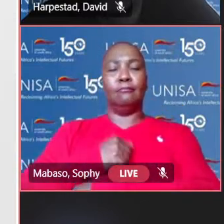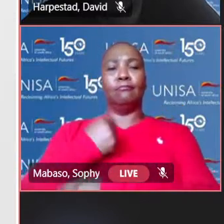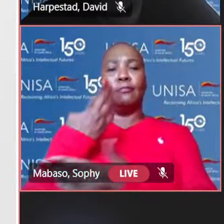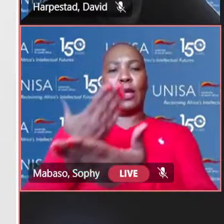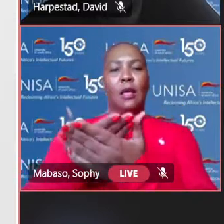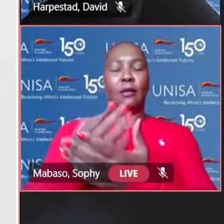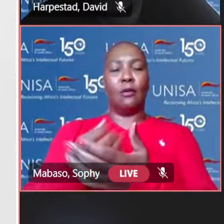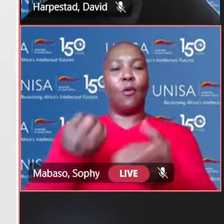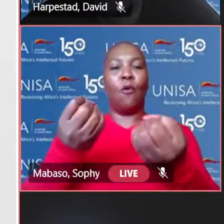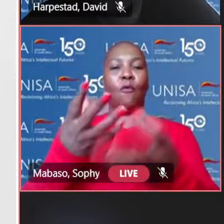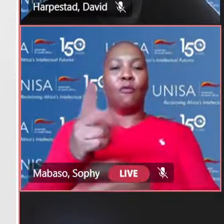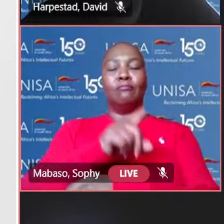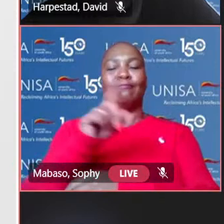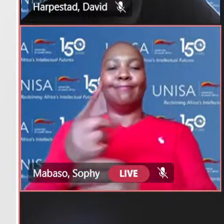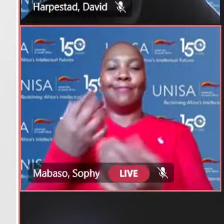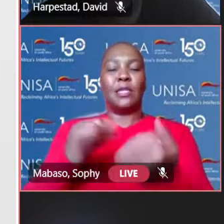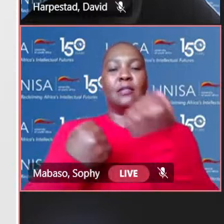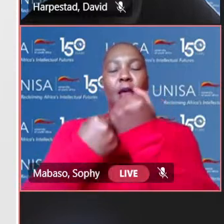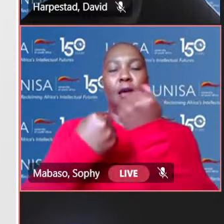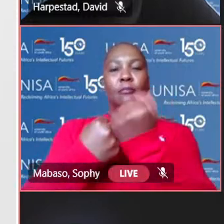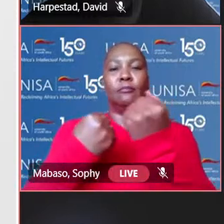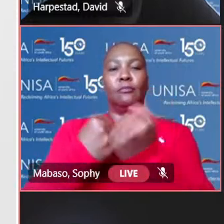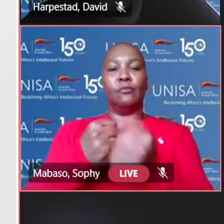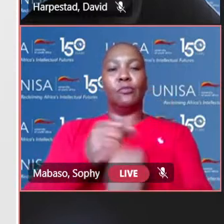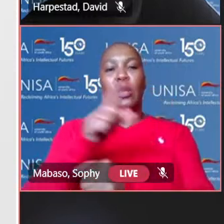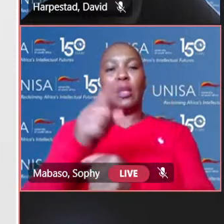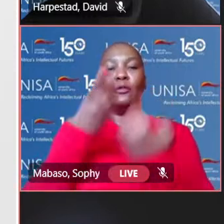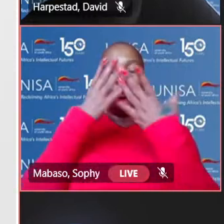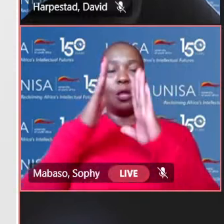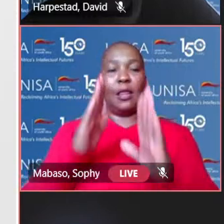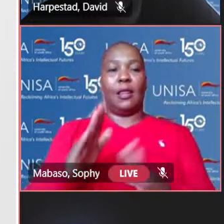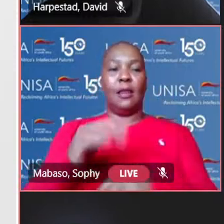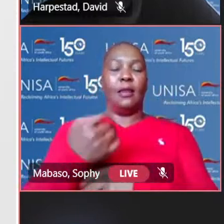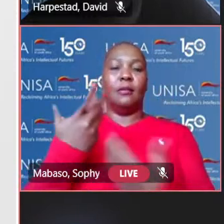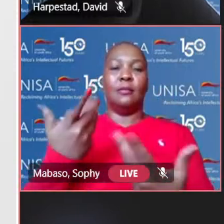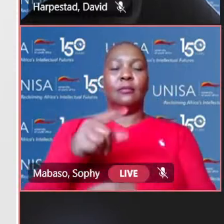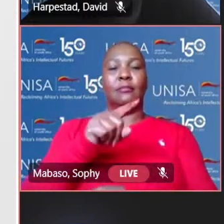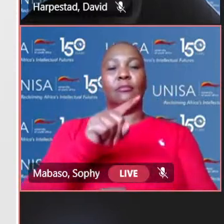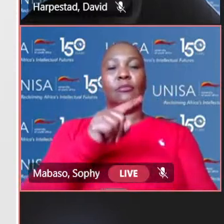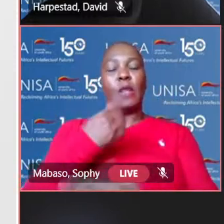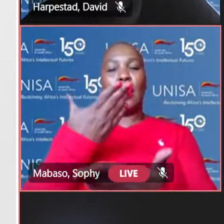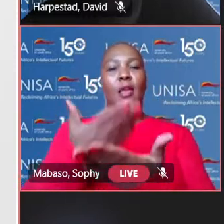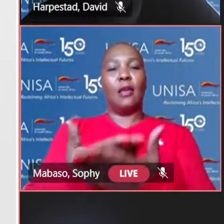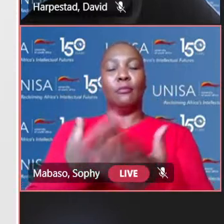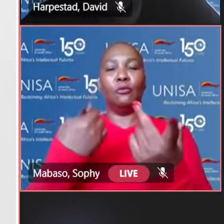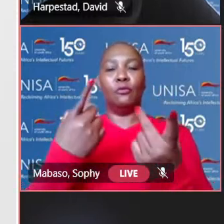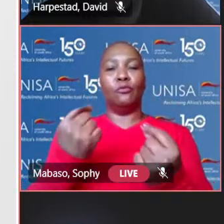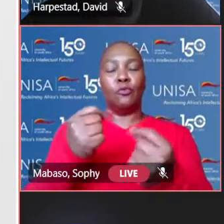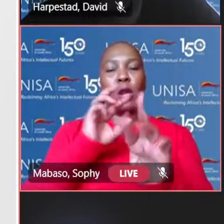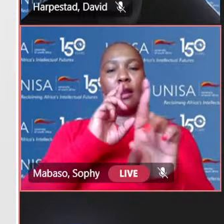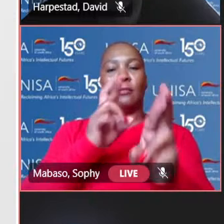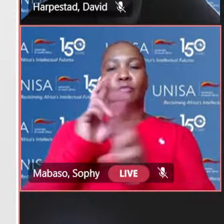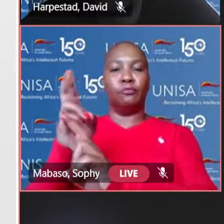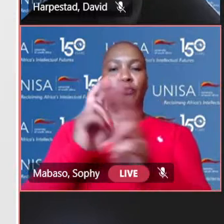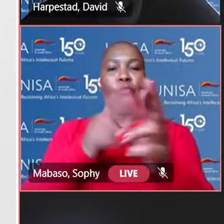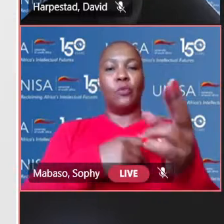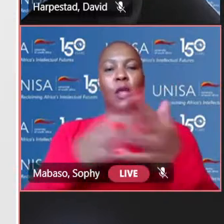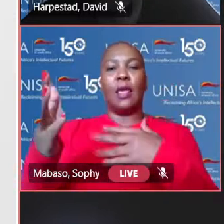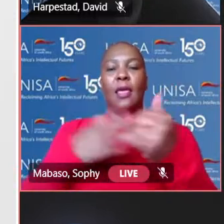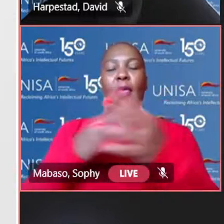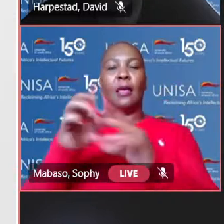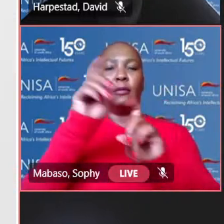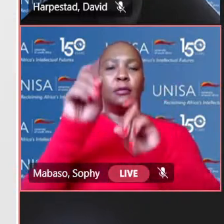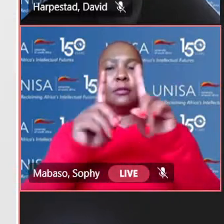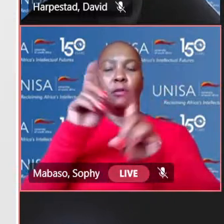offer support to you as our students, and that we will be able to respond to any inquiries you might